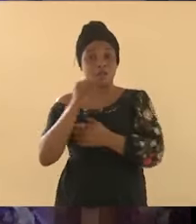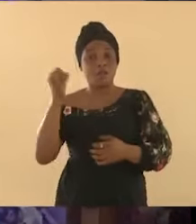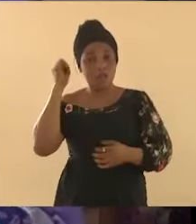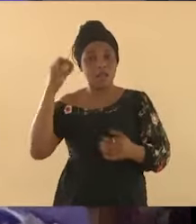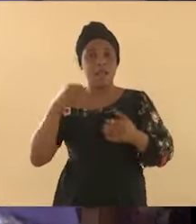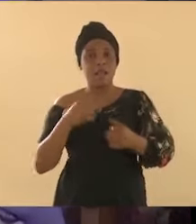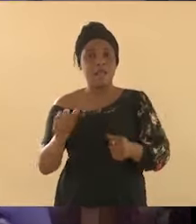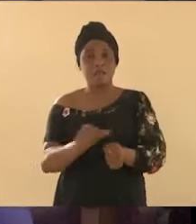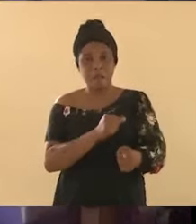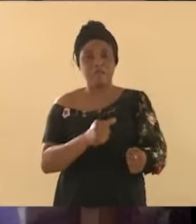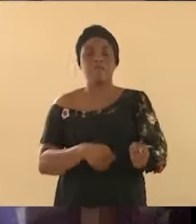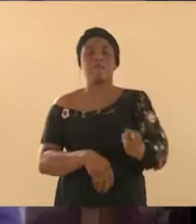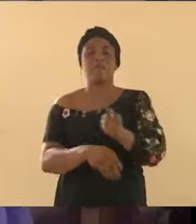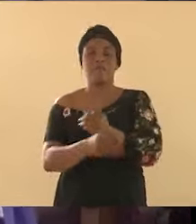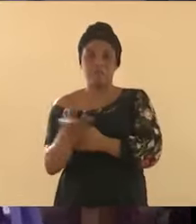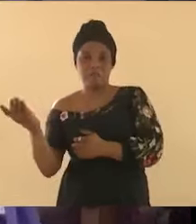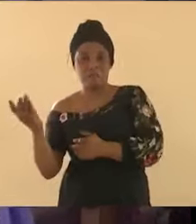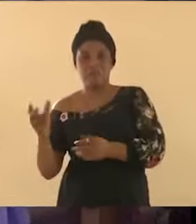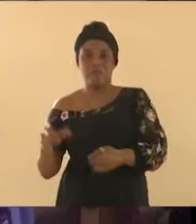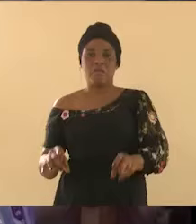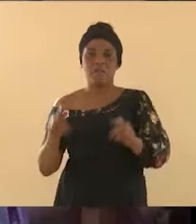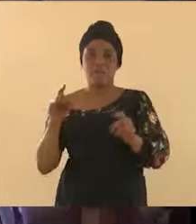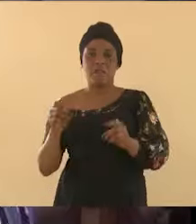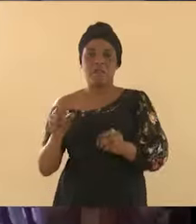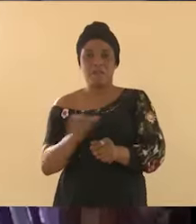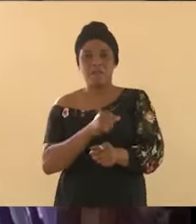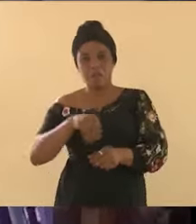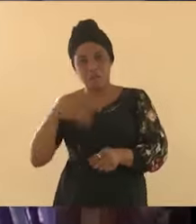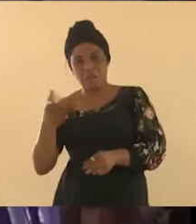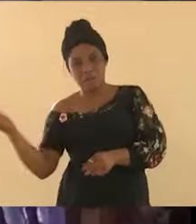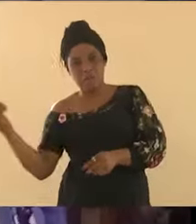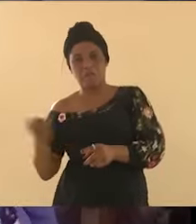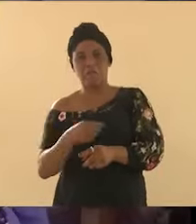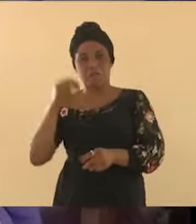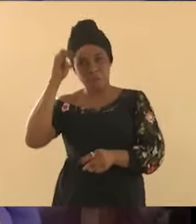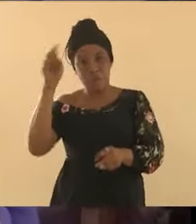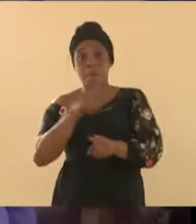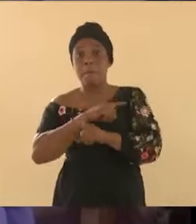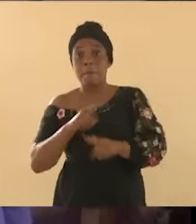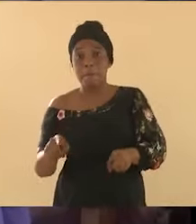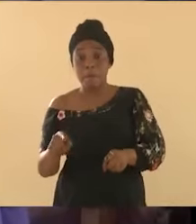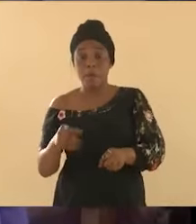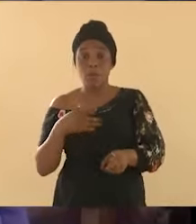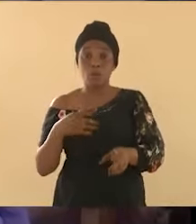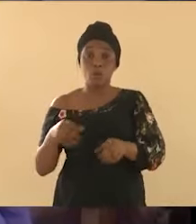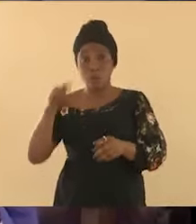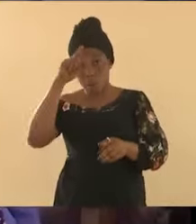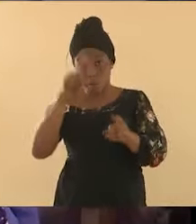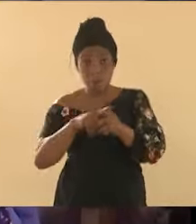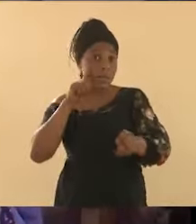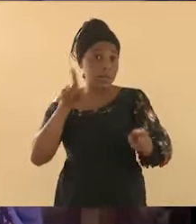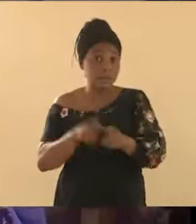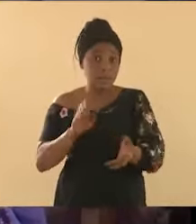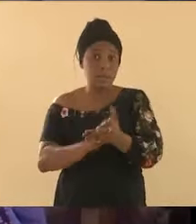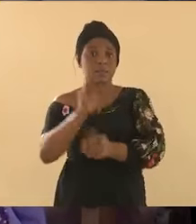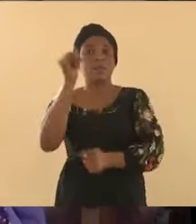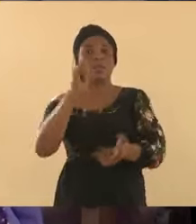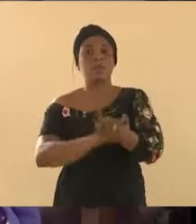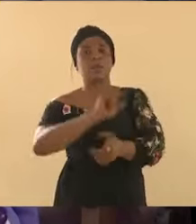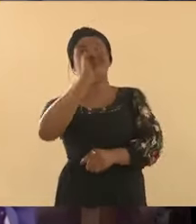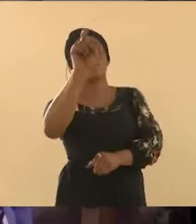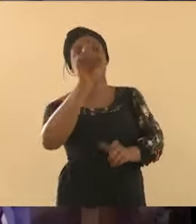understand? If I have God, you can take every other thing from me. If I have God, I have everything. But do my brothers and sisters